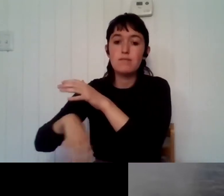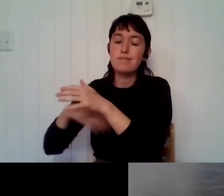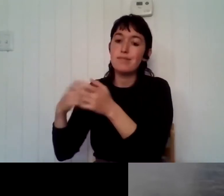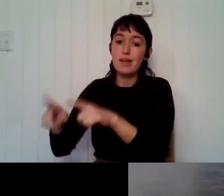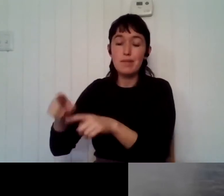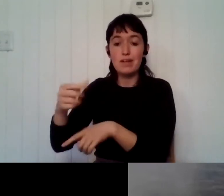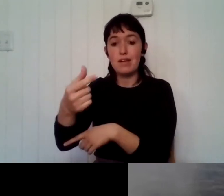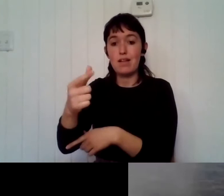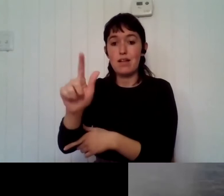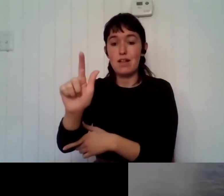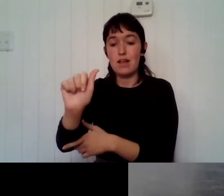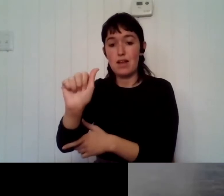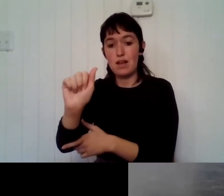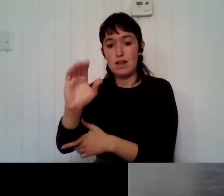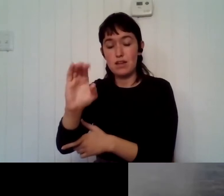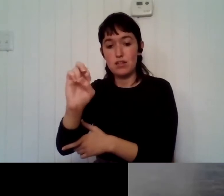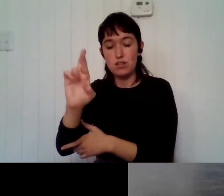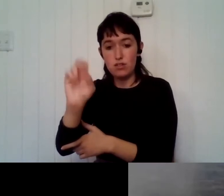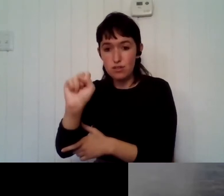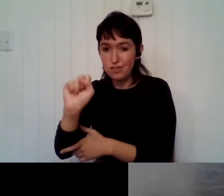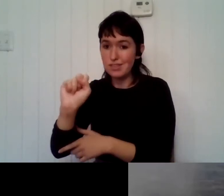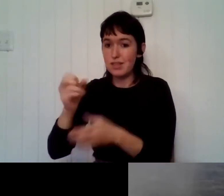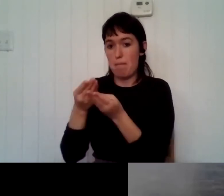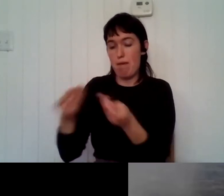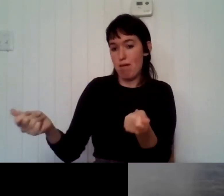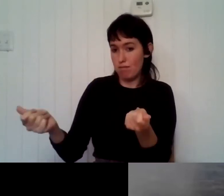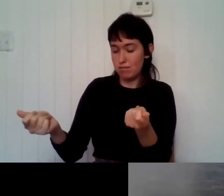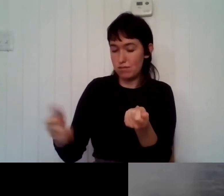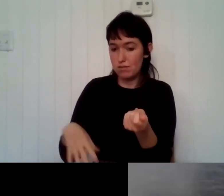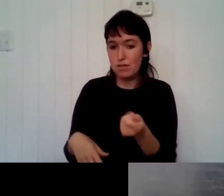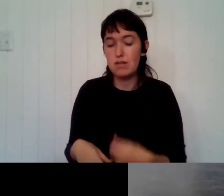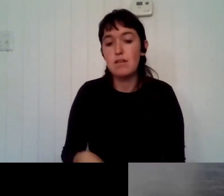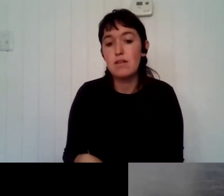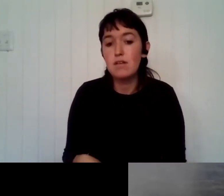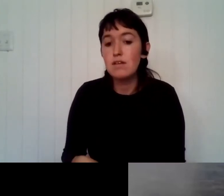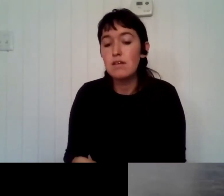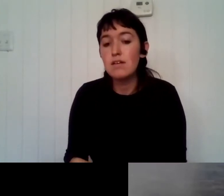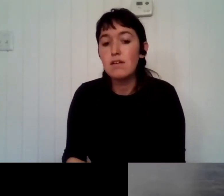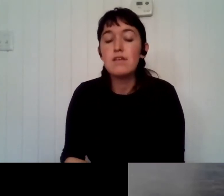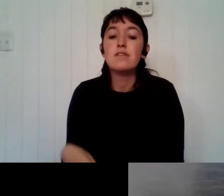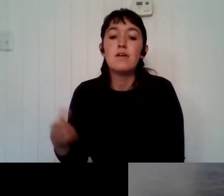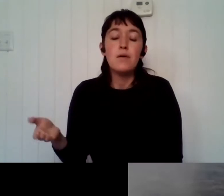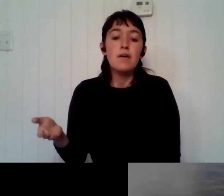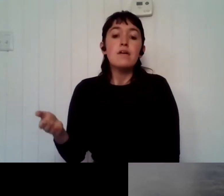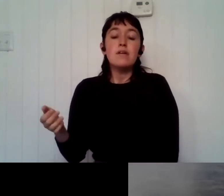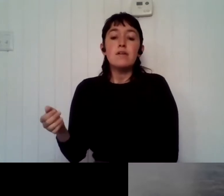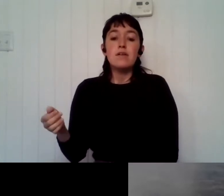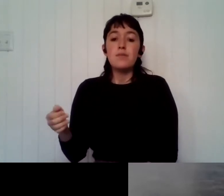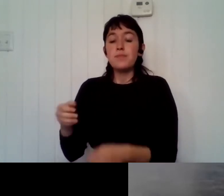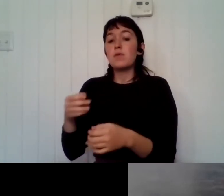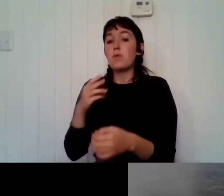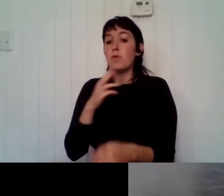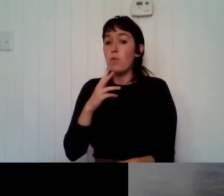melts. And the problem with lahars is not just water, it's kind of because the water mixes with the